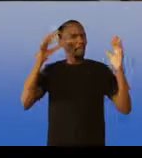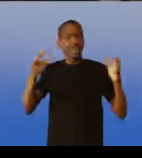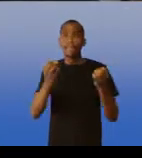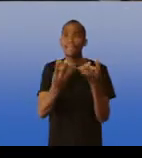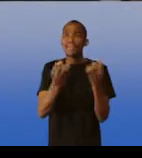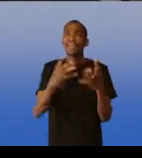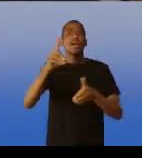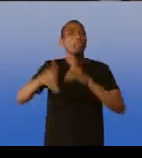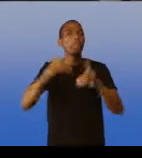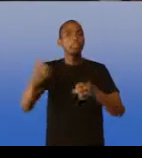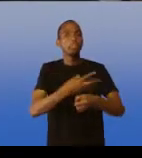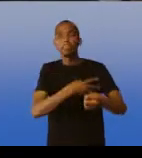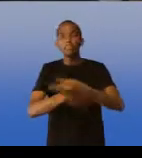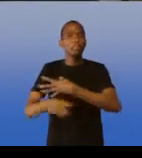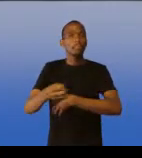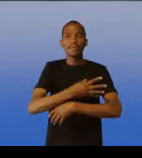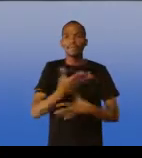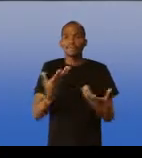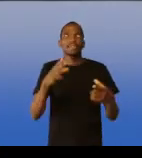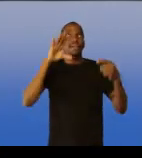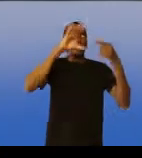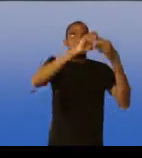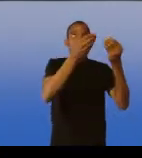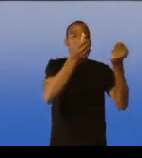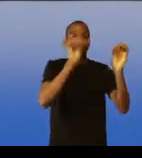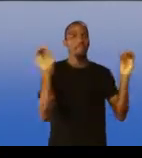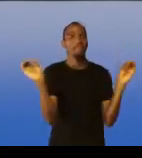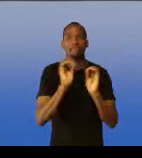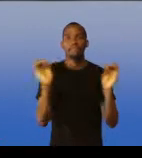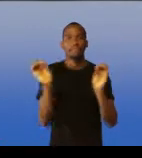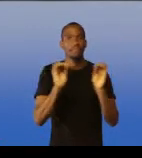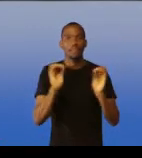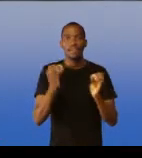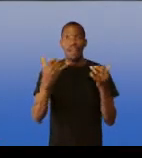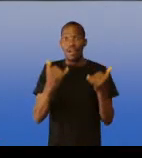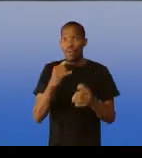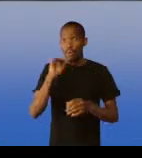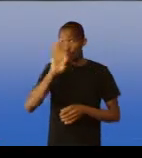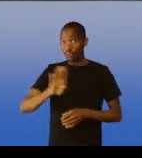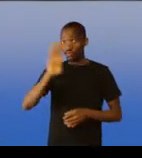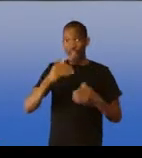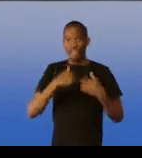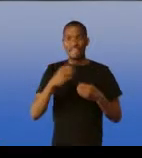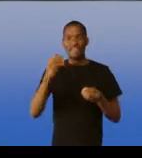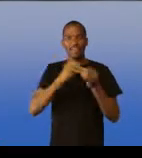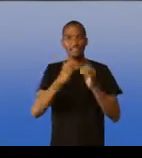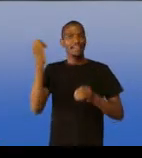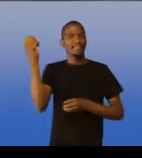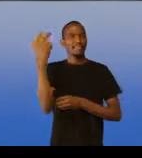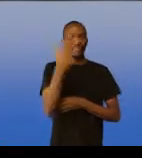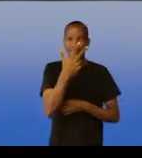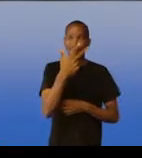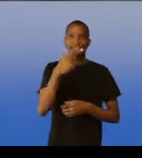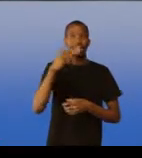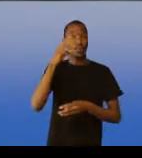it, we are not yet there. Botswana has the 3rd highest HIV prevalence among